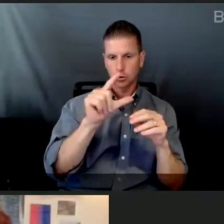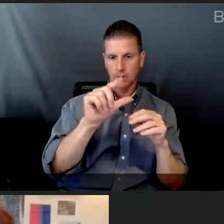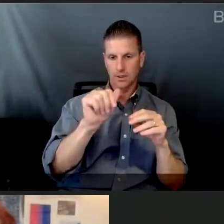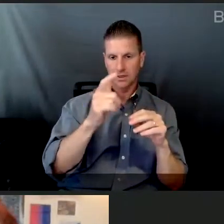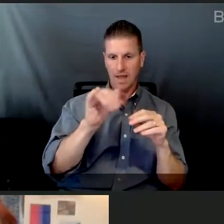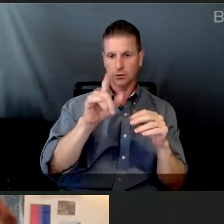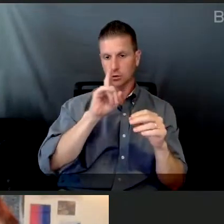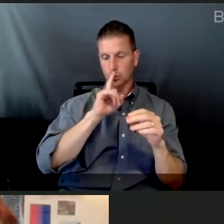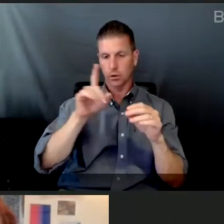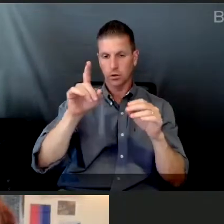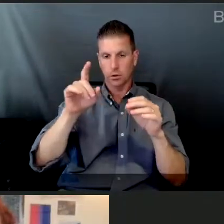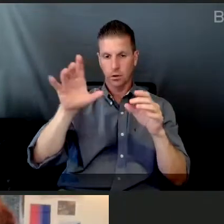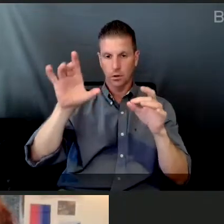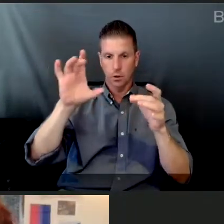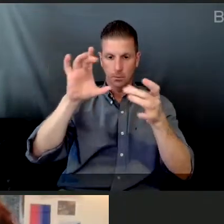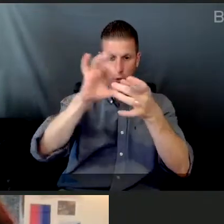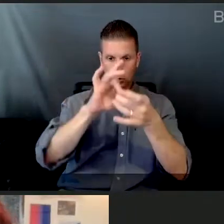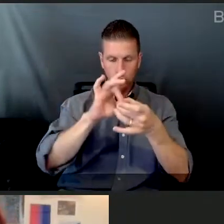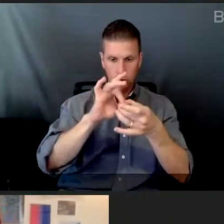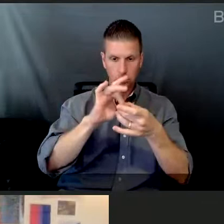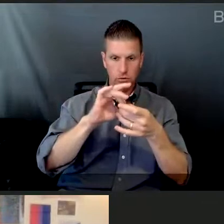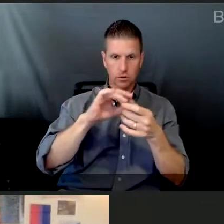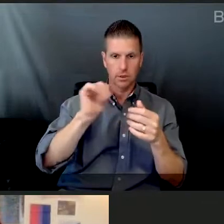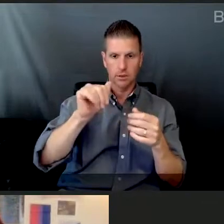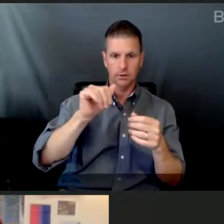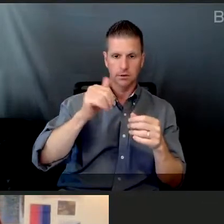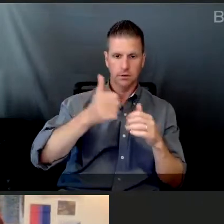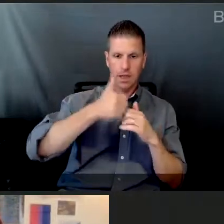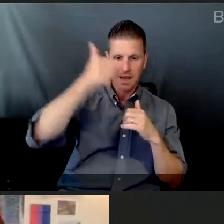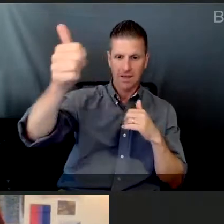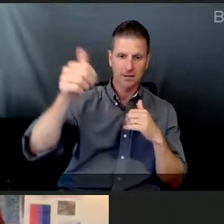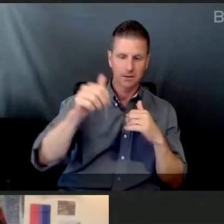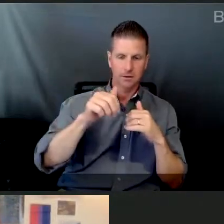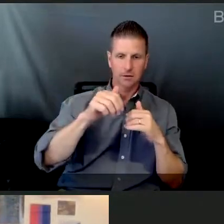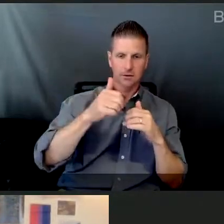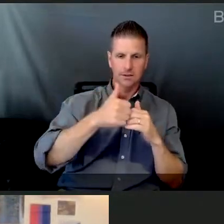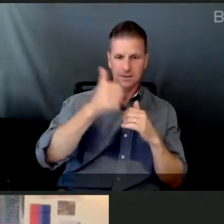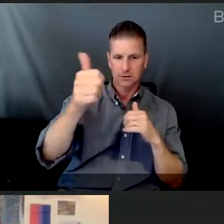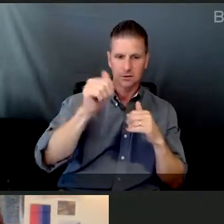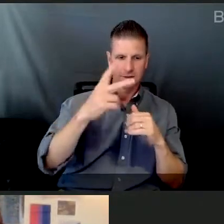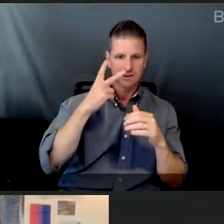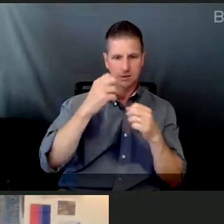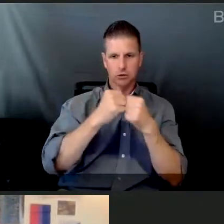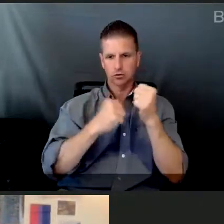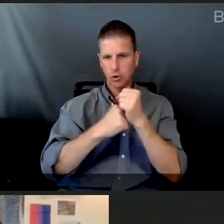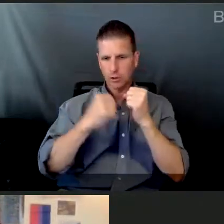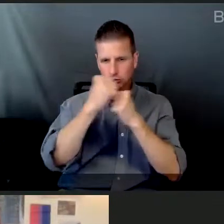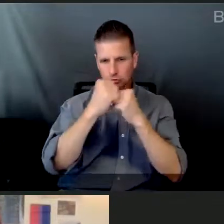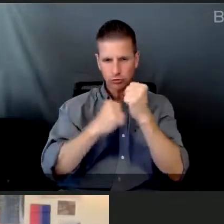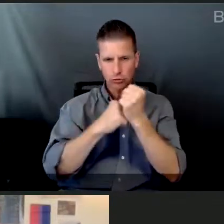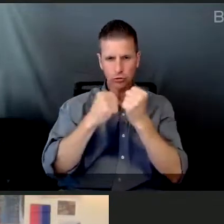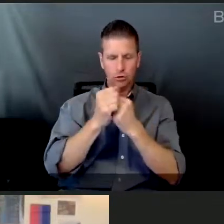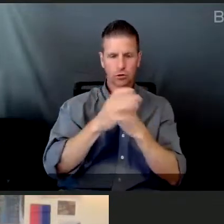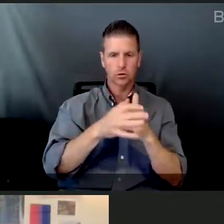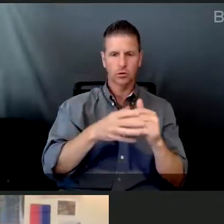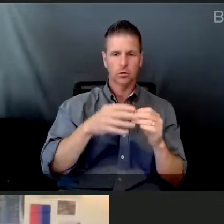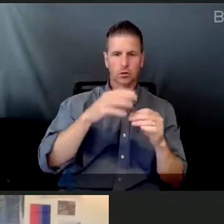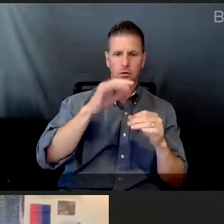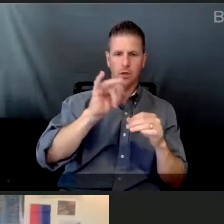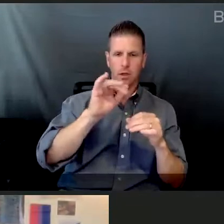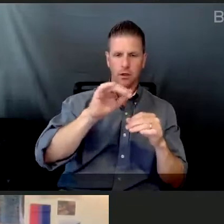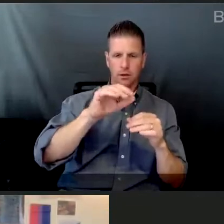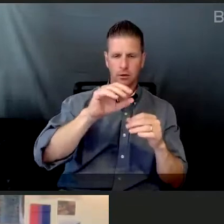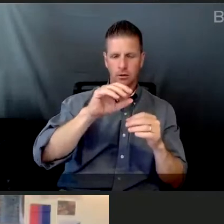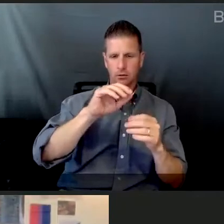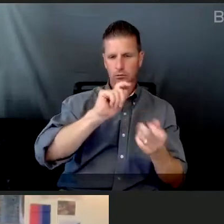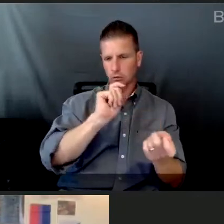merging together at these high distances. Or we can see structure of, the clumpy morphology of like different types of star